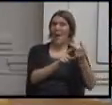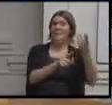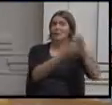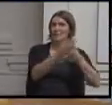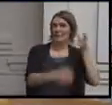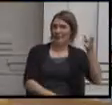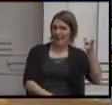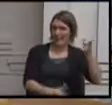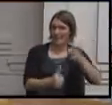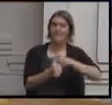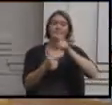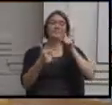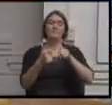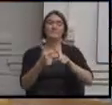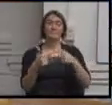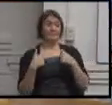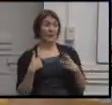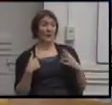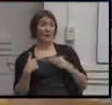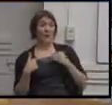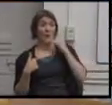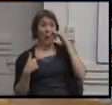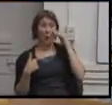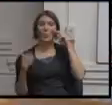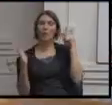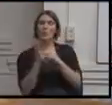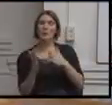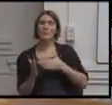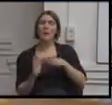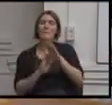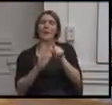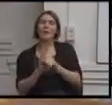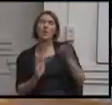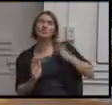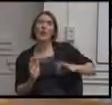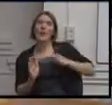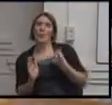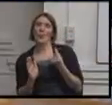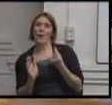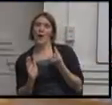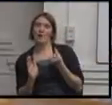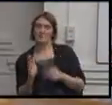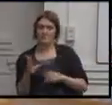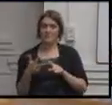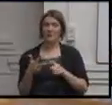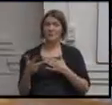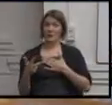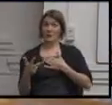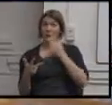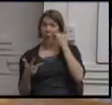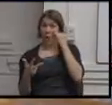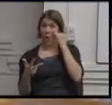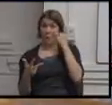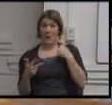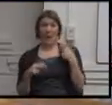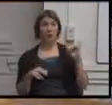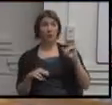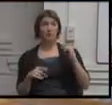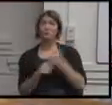the homeowner's credit history. It would include the homeowner's use of insurance